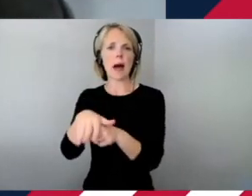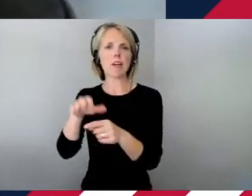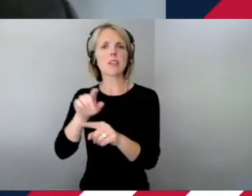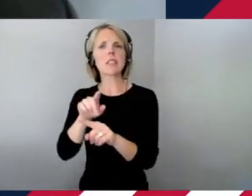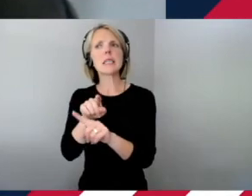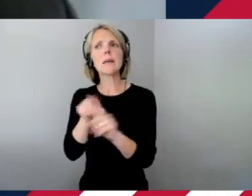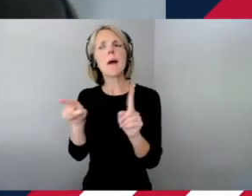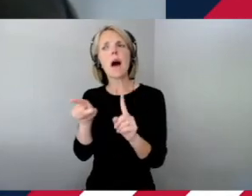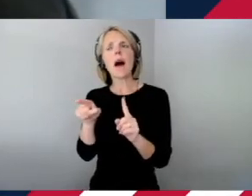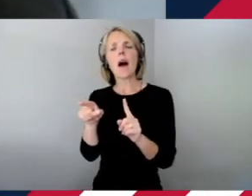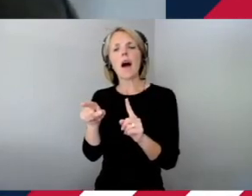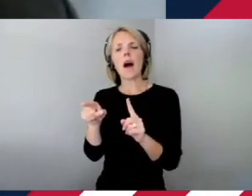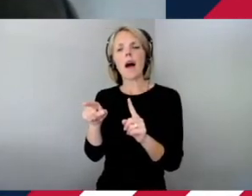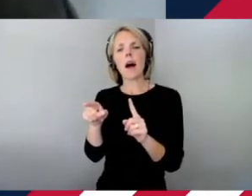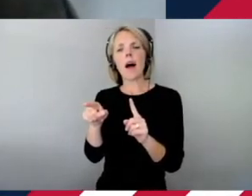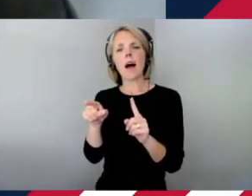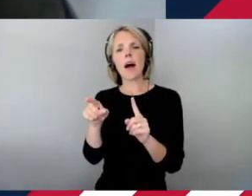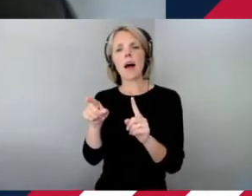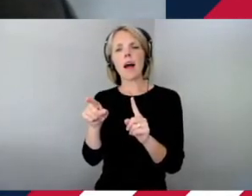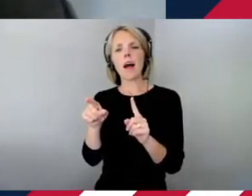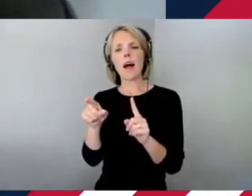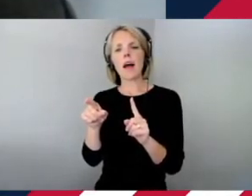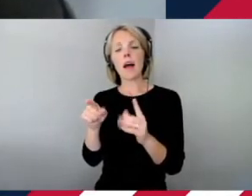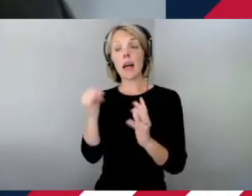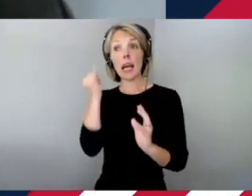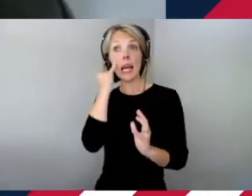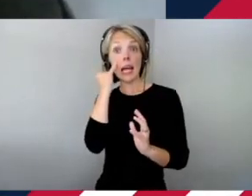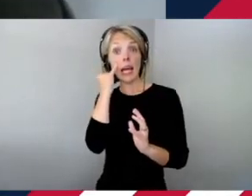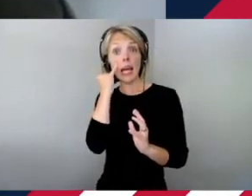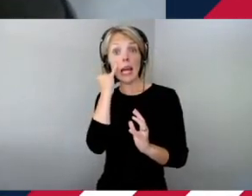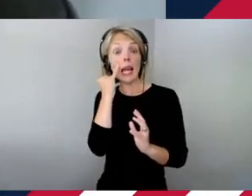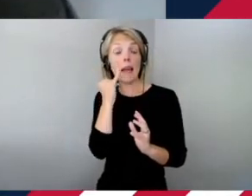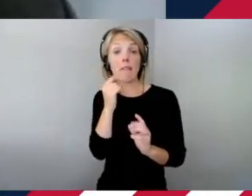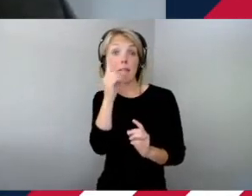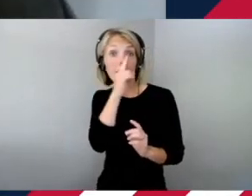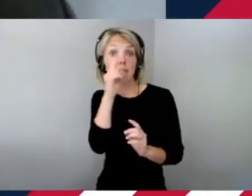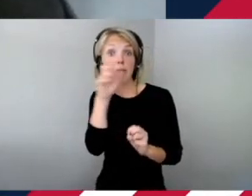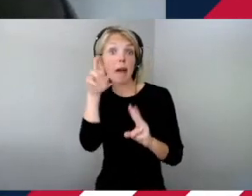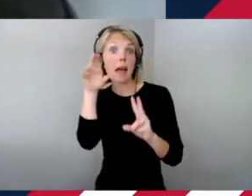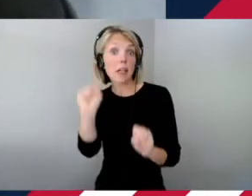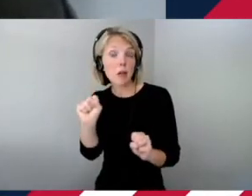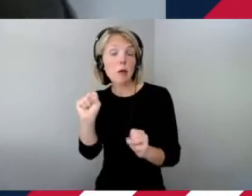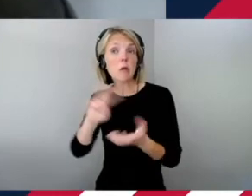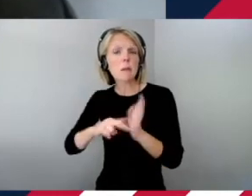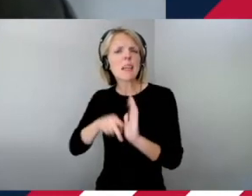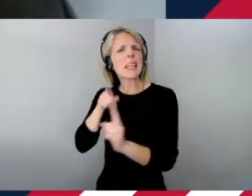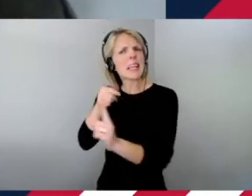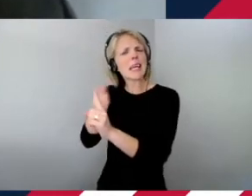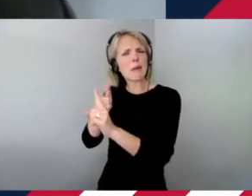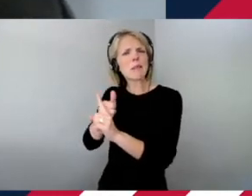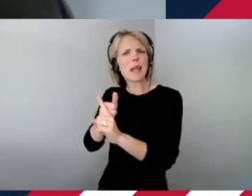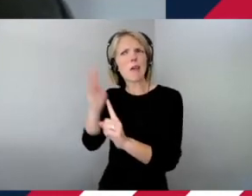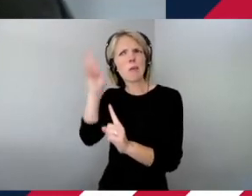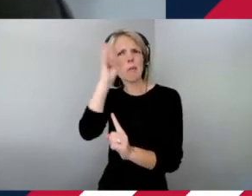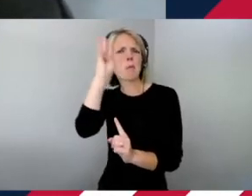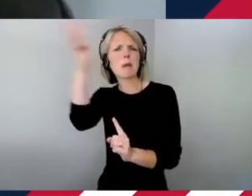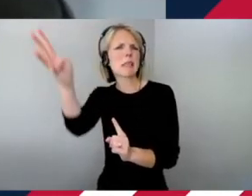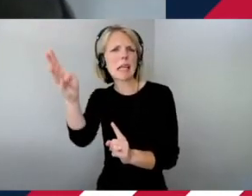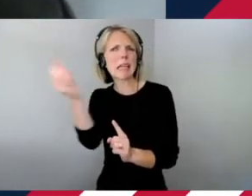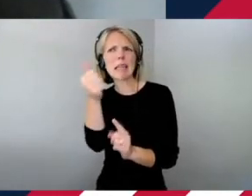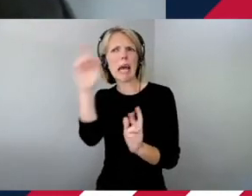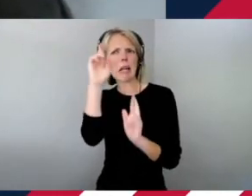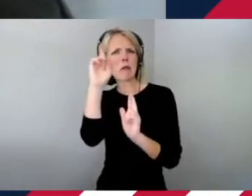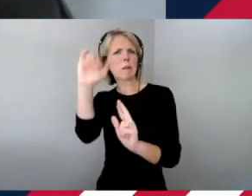done. If there was ever fake news, it would have been him pretending that he had any respect for John's